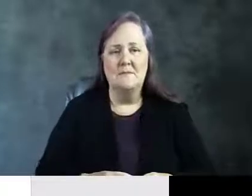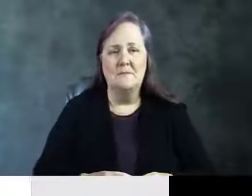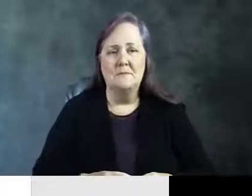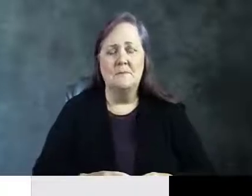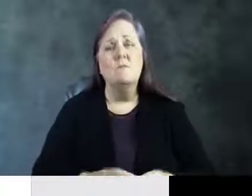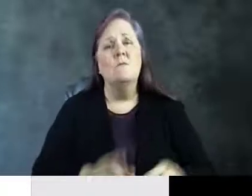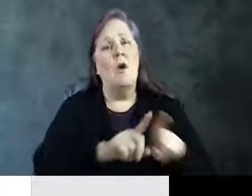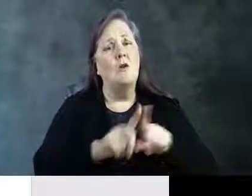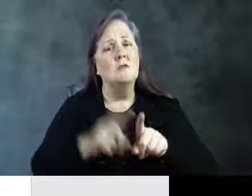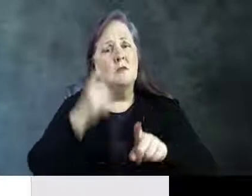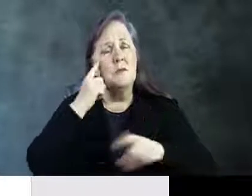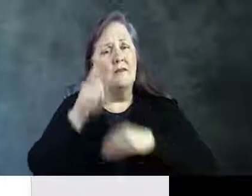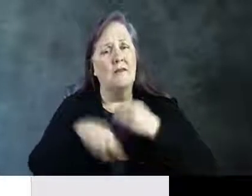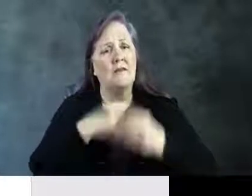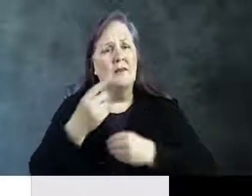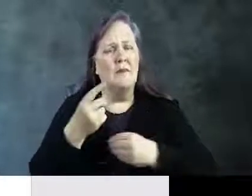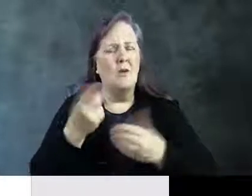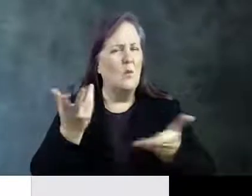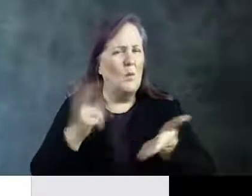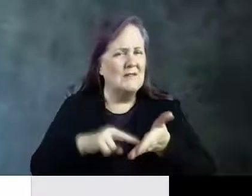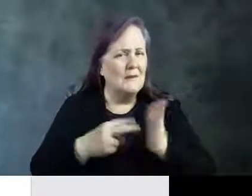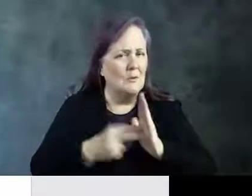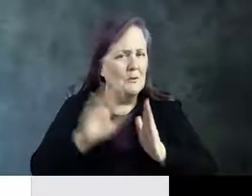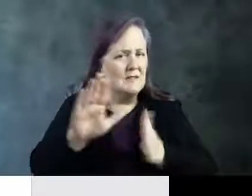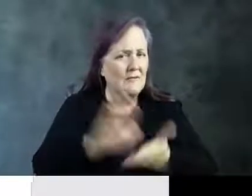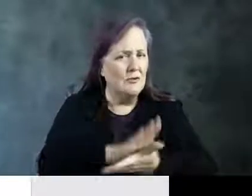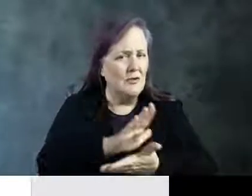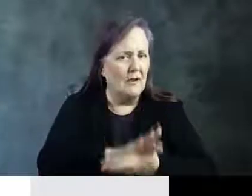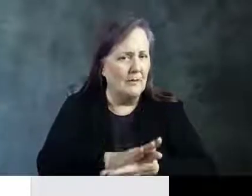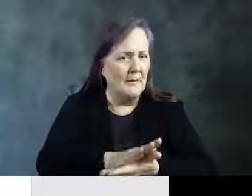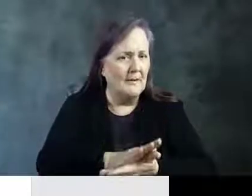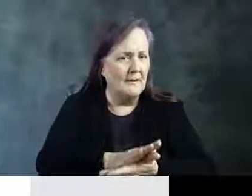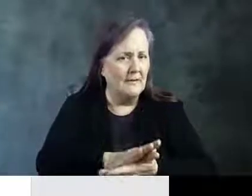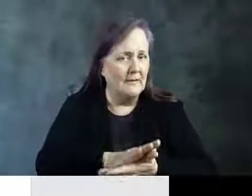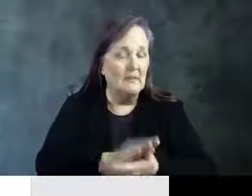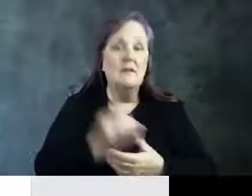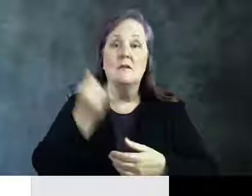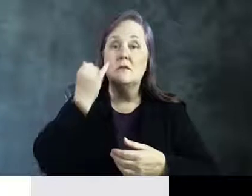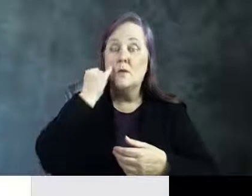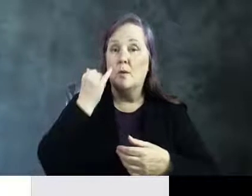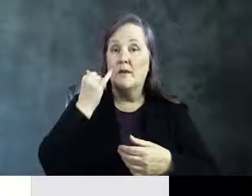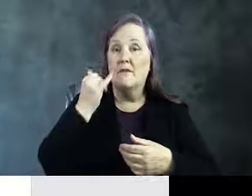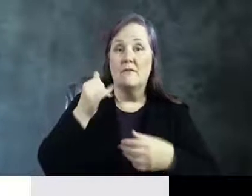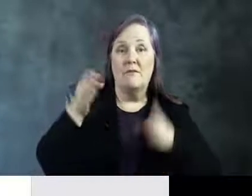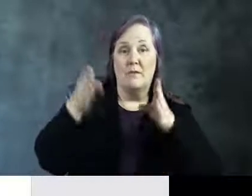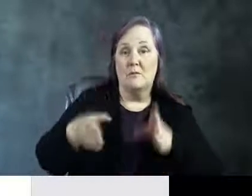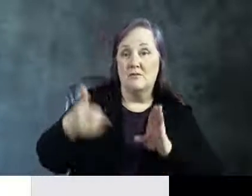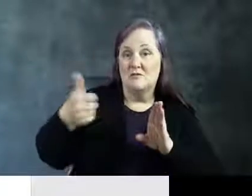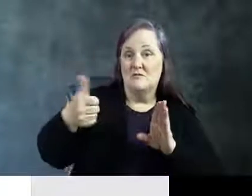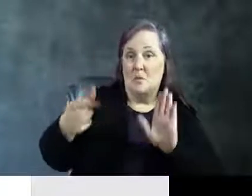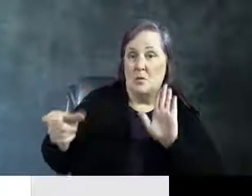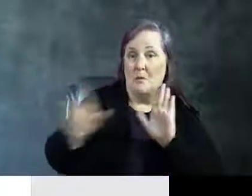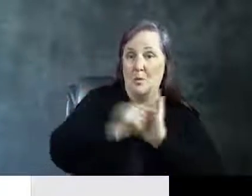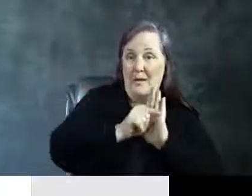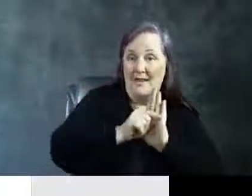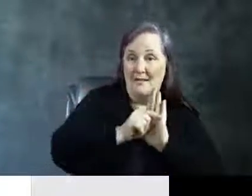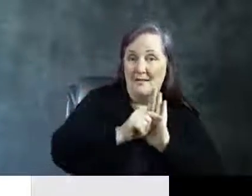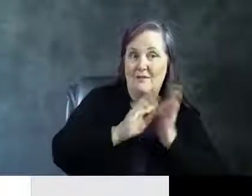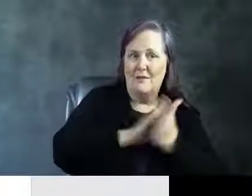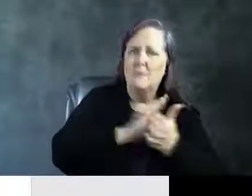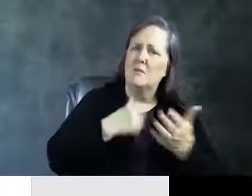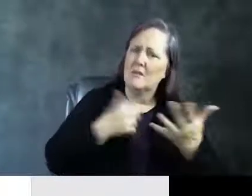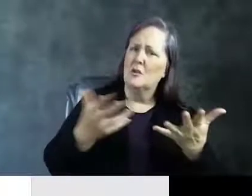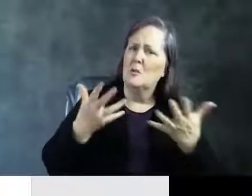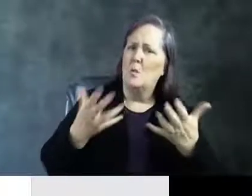about what the ultimate purpose of your document is. So if you're going to be printing a document, you likely do want to have the whole